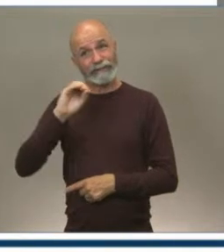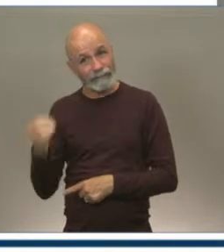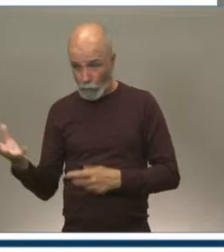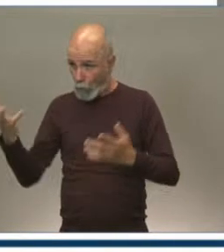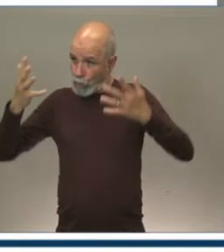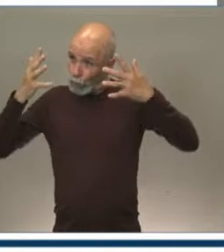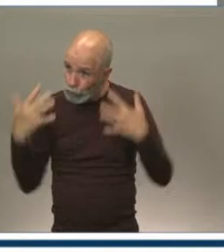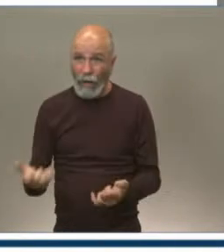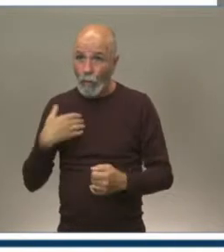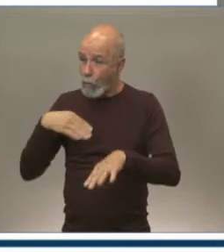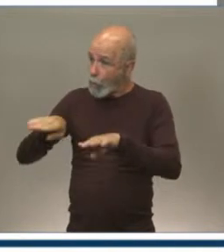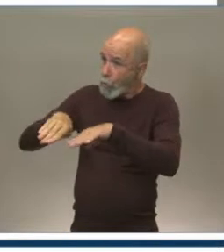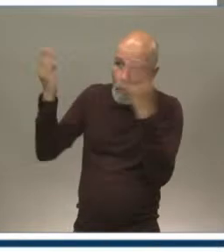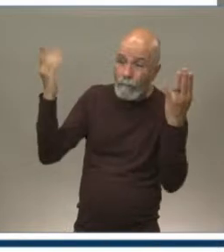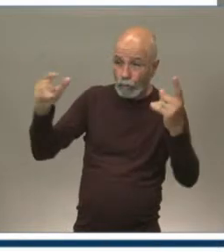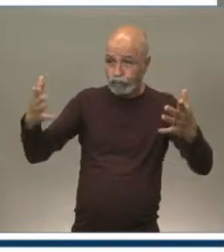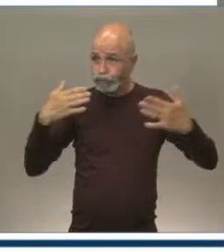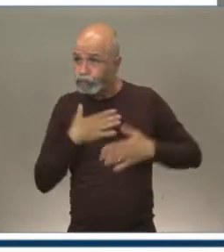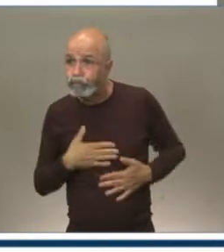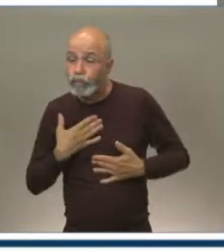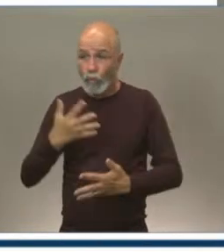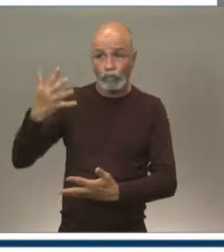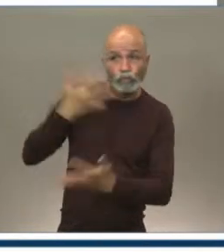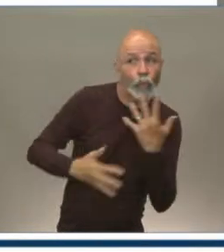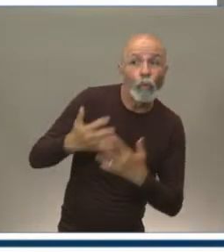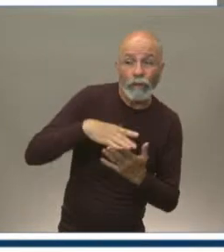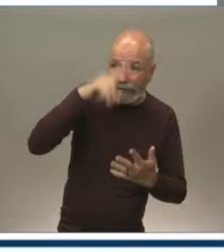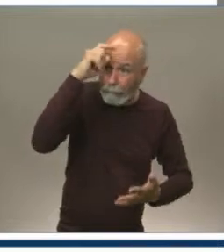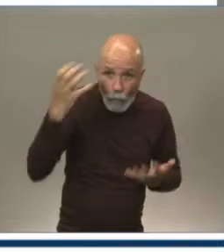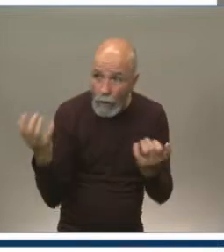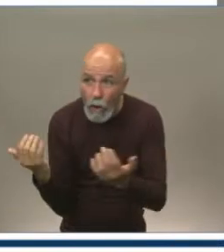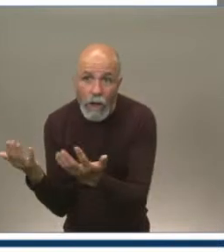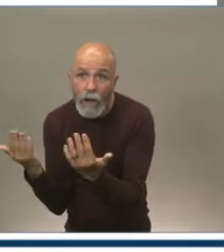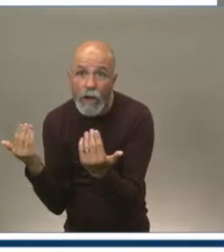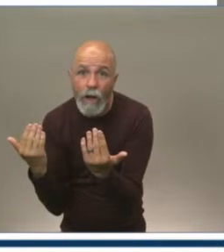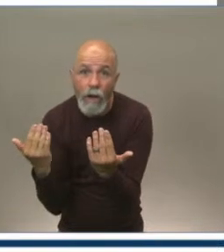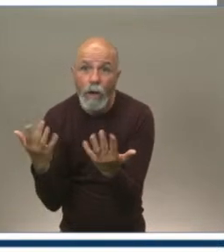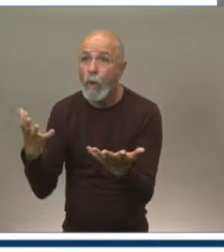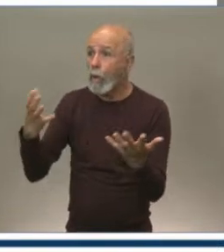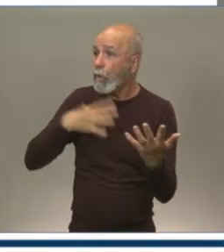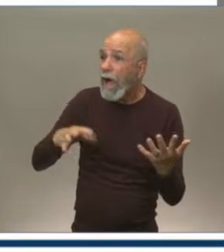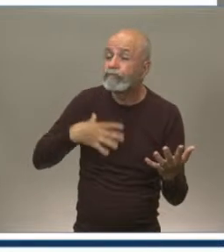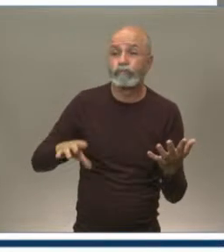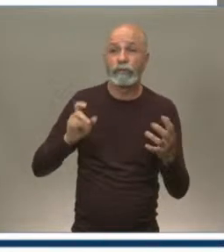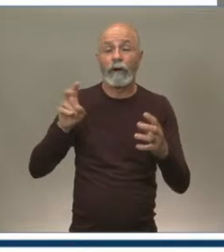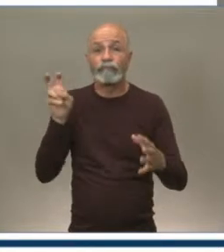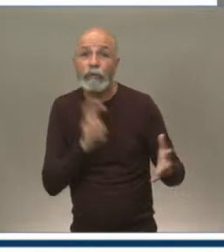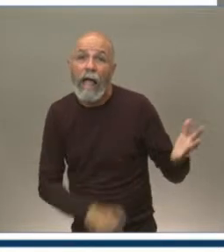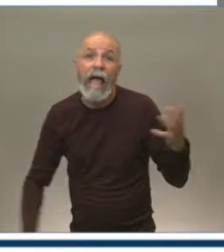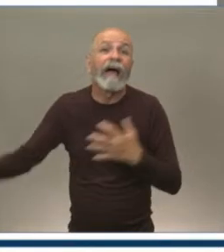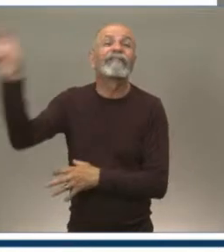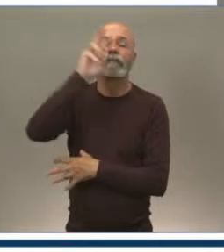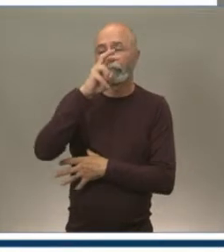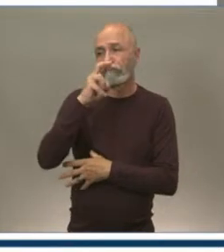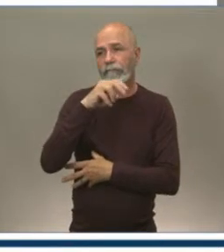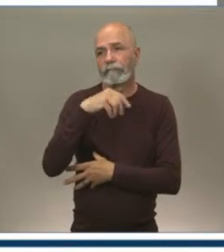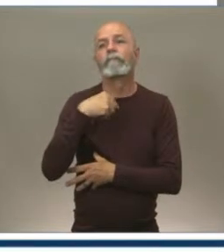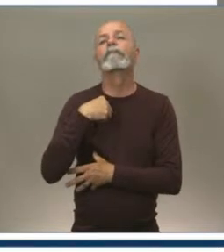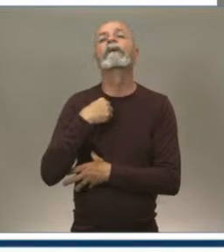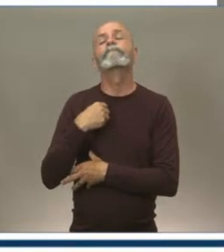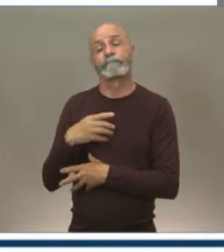open summer, if you want to socialize, if you want to go to concerts, want to travel, do what you can do to make that happen by getting